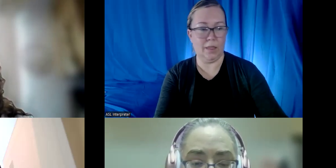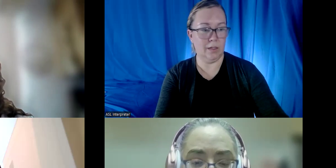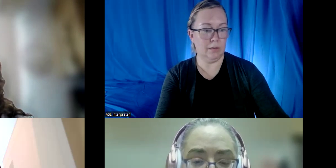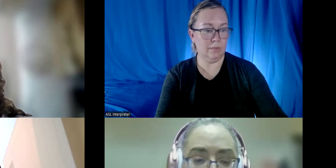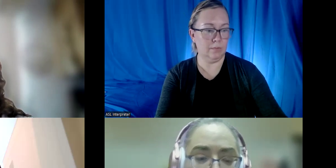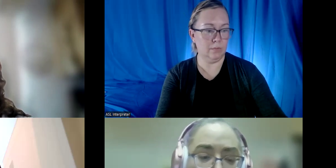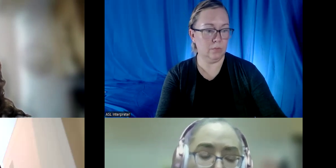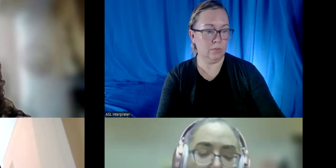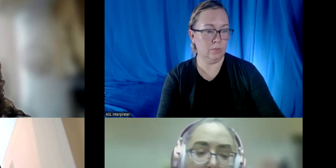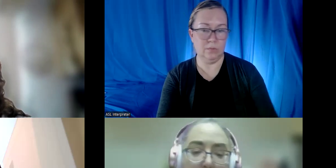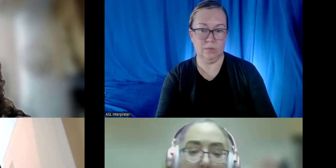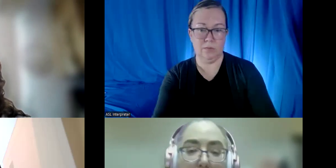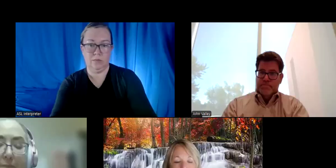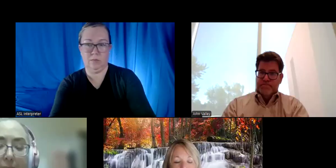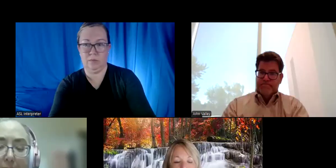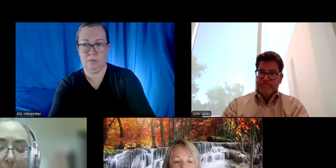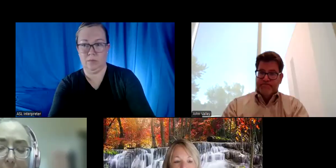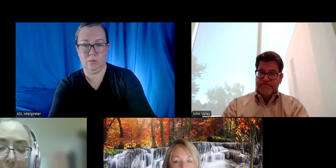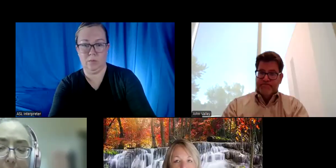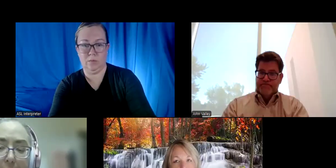Okay, so I'm going to address that.